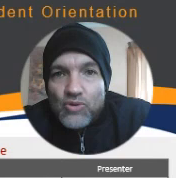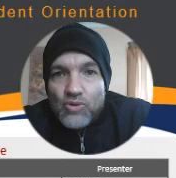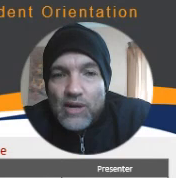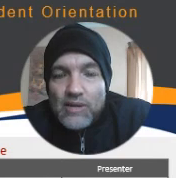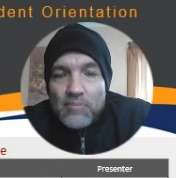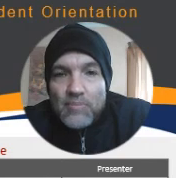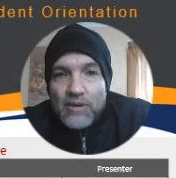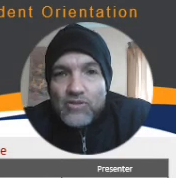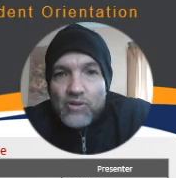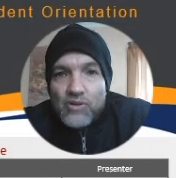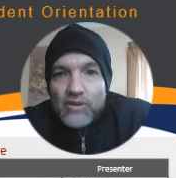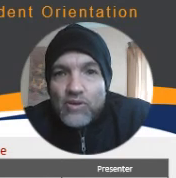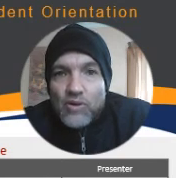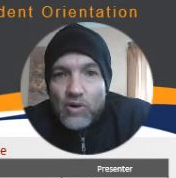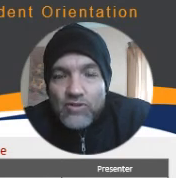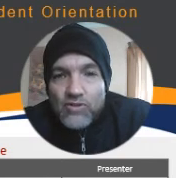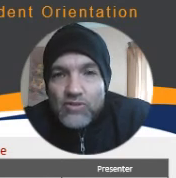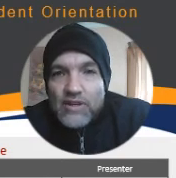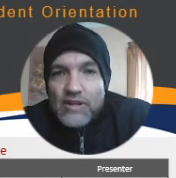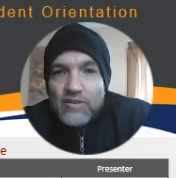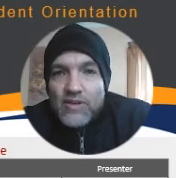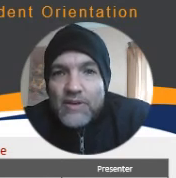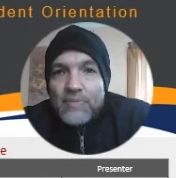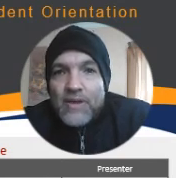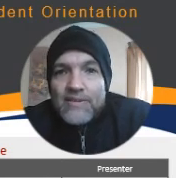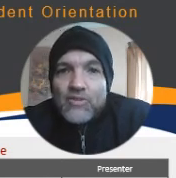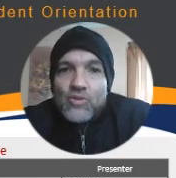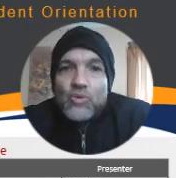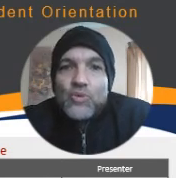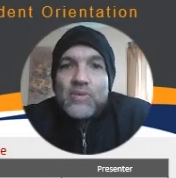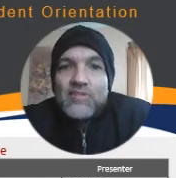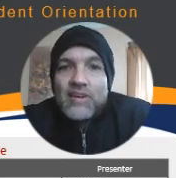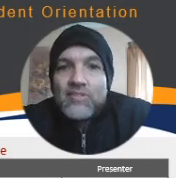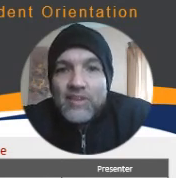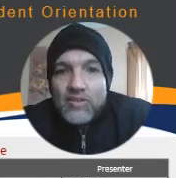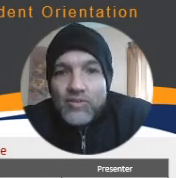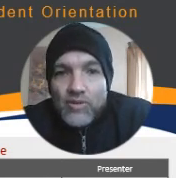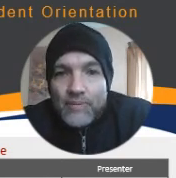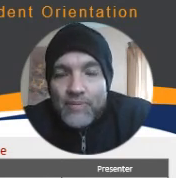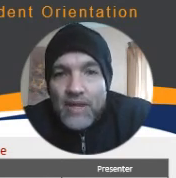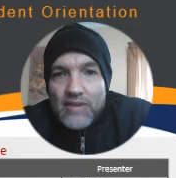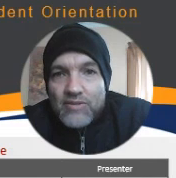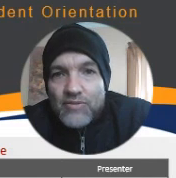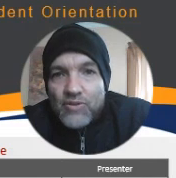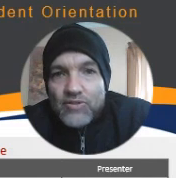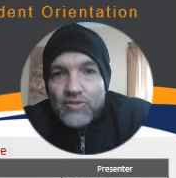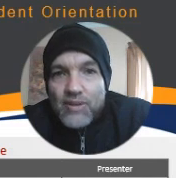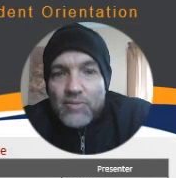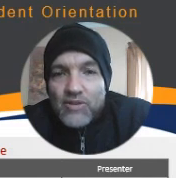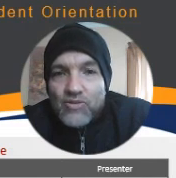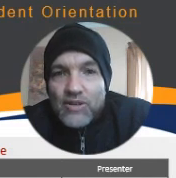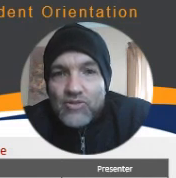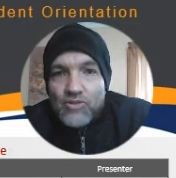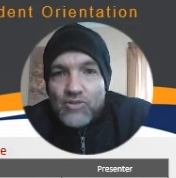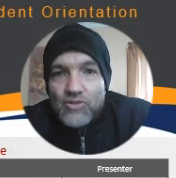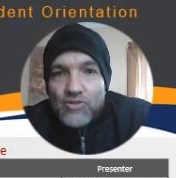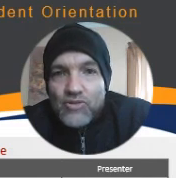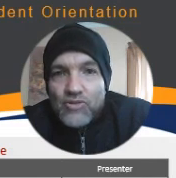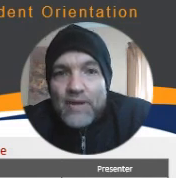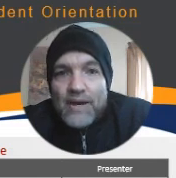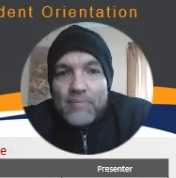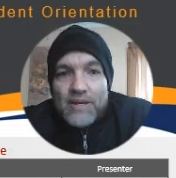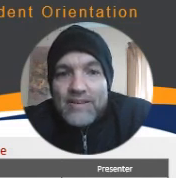engage to really make sure that you enhance your studies and that you would be successful as a first-time entering